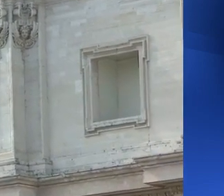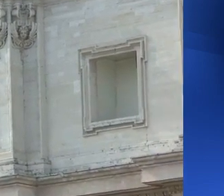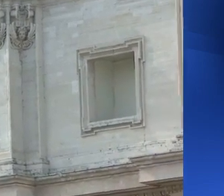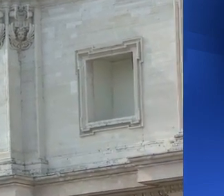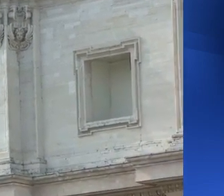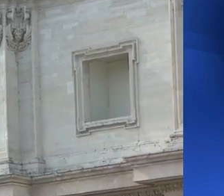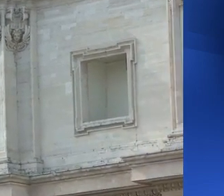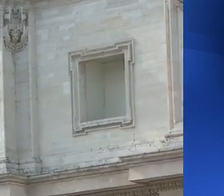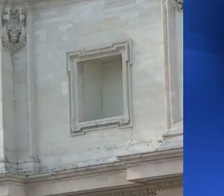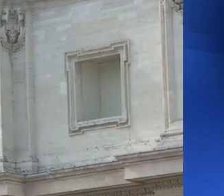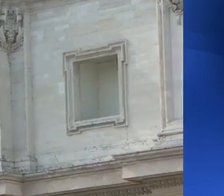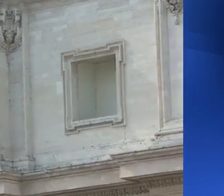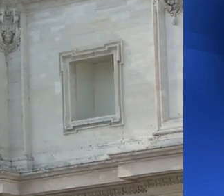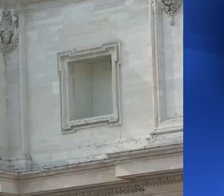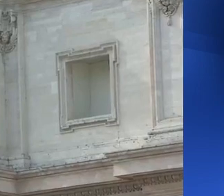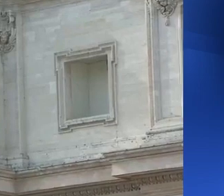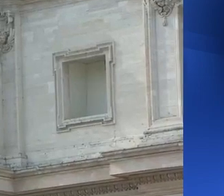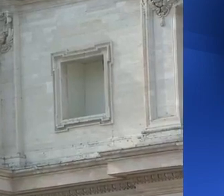Thank you.